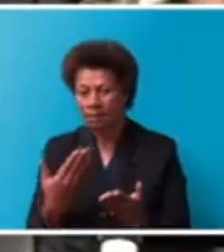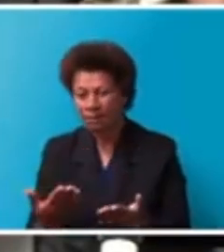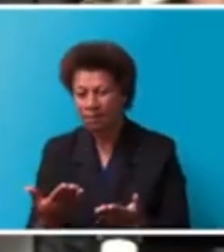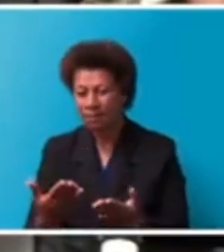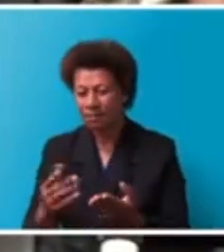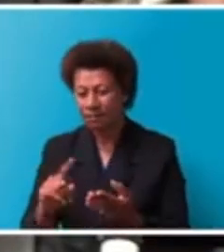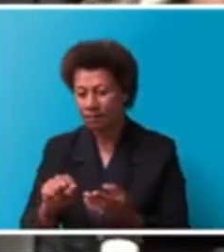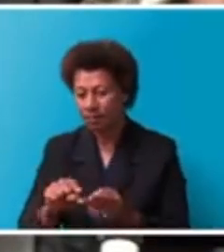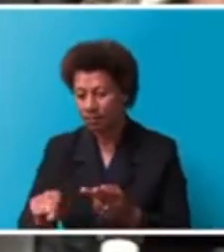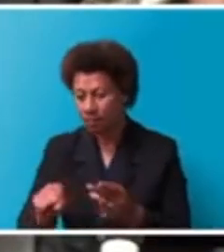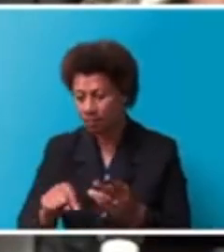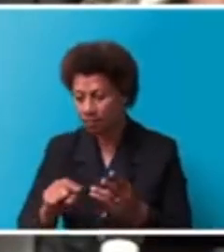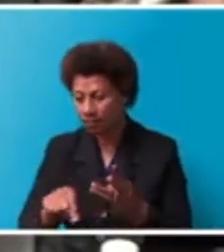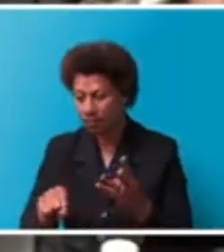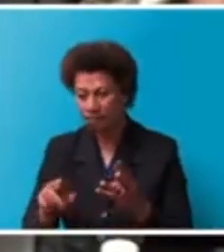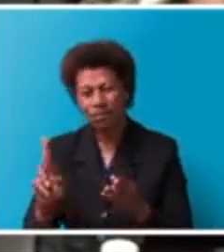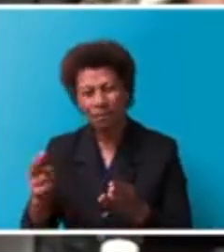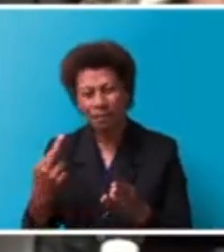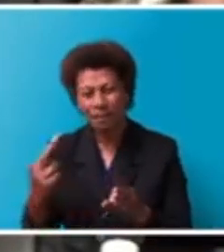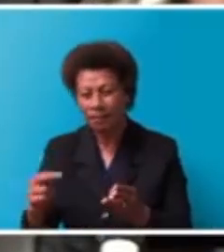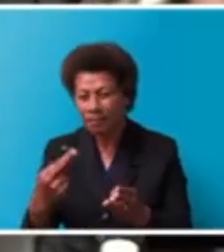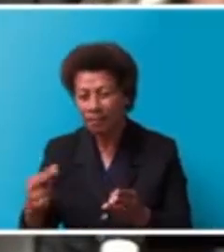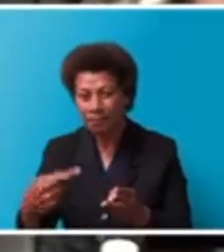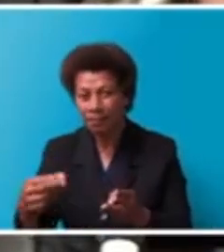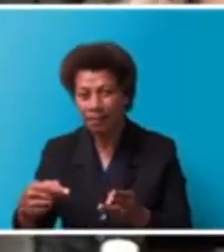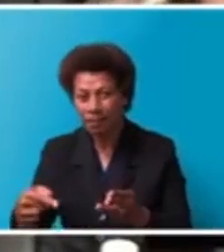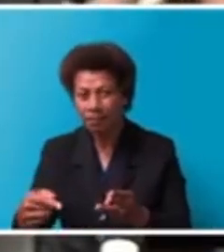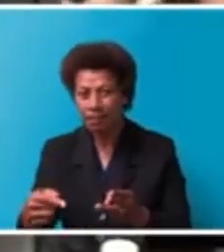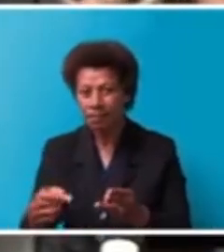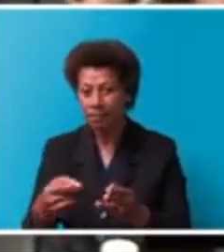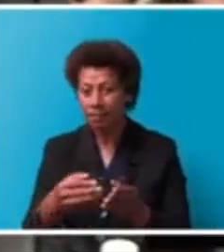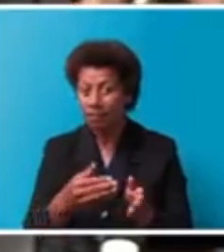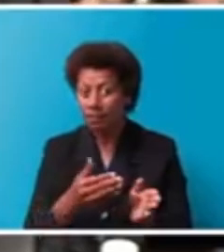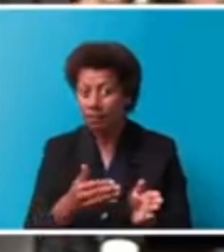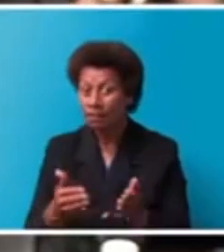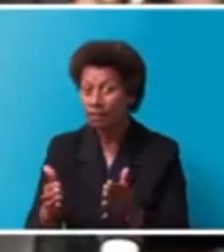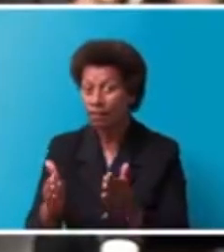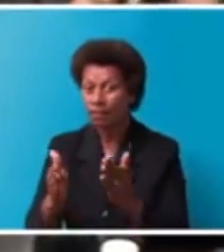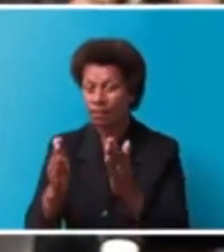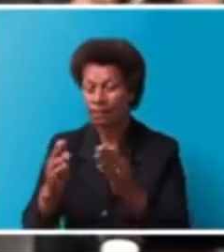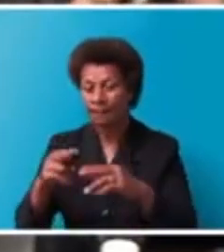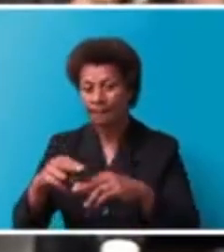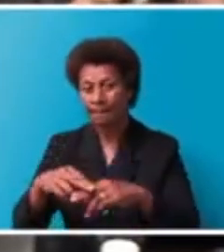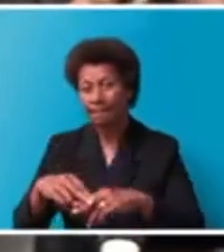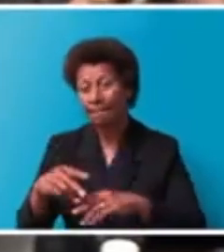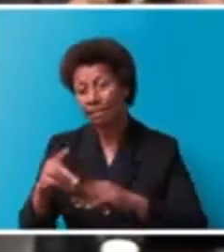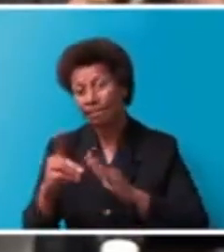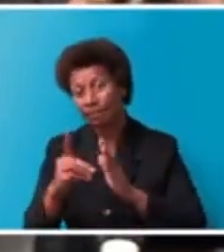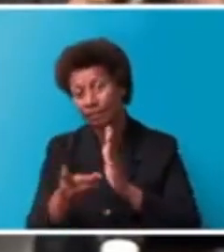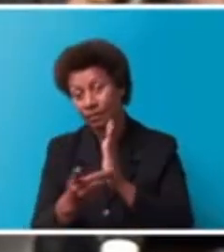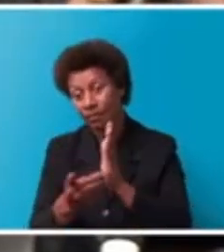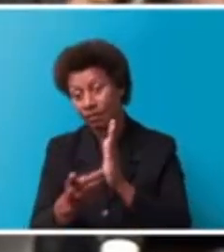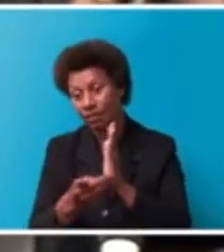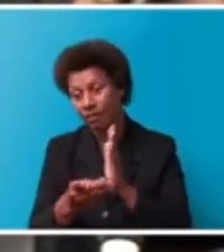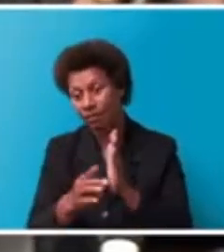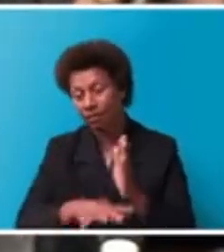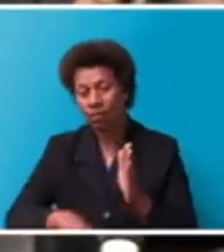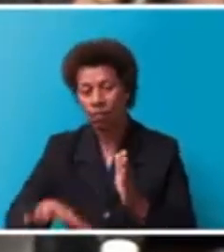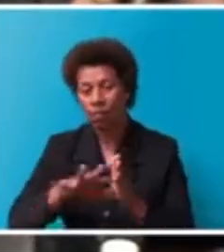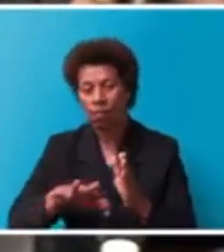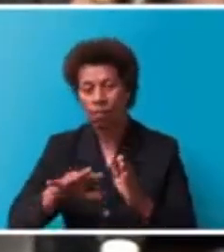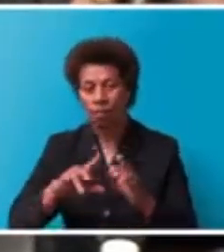bureaucratic repetitive processes and making move towards digitizing everything that